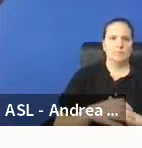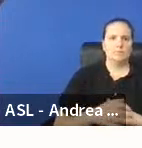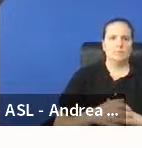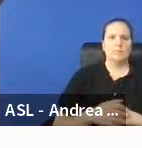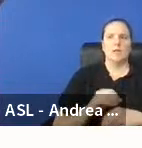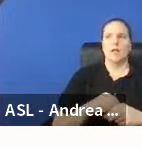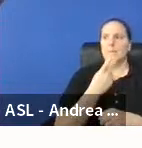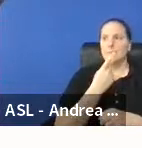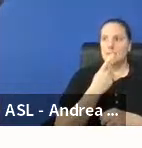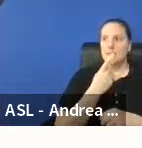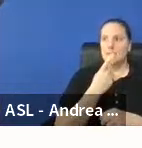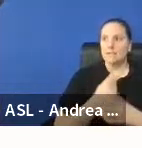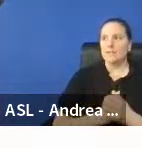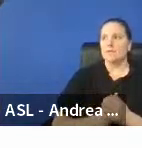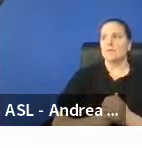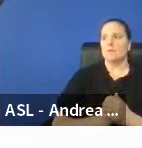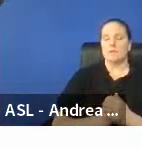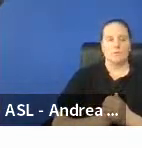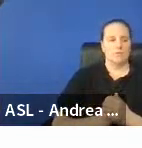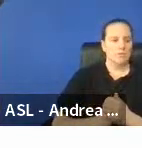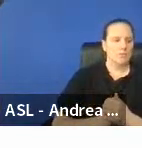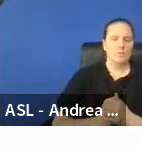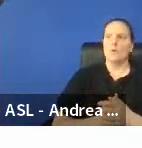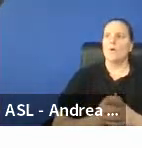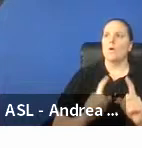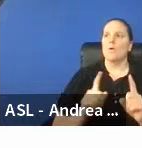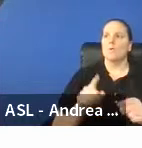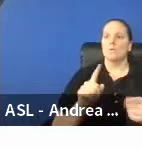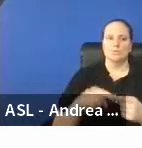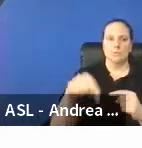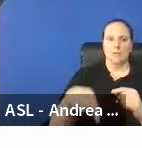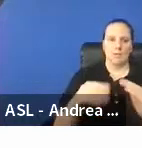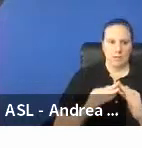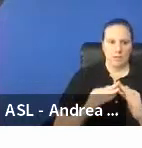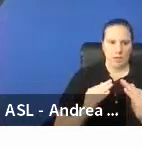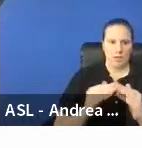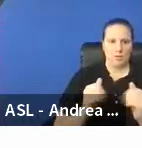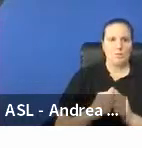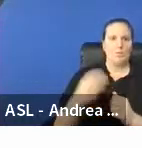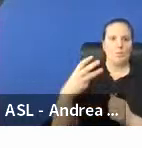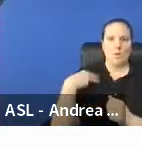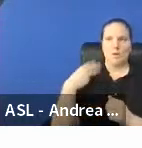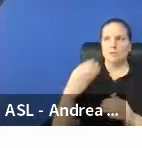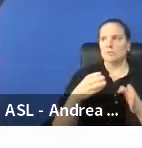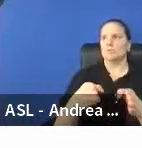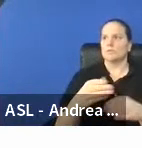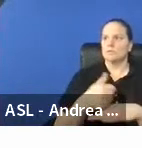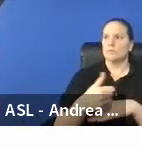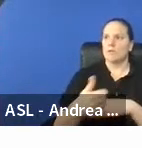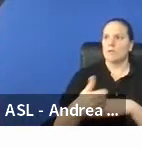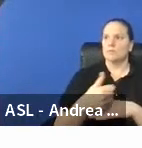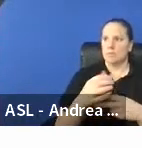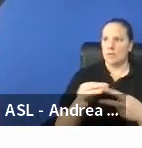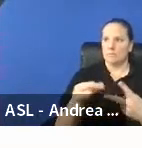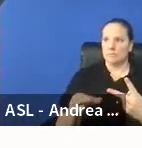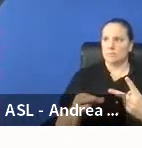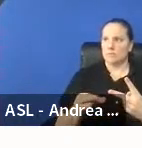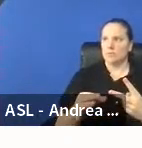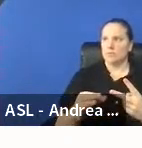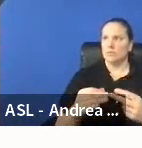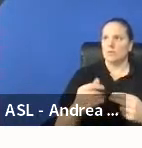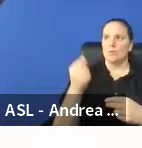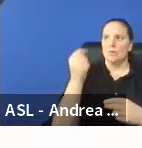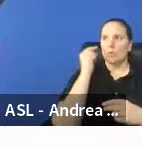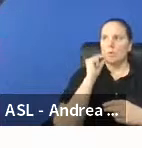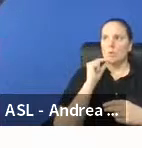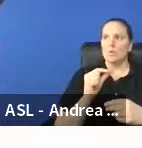pink going towards downtown with the Washington Street transit option, and in the gold color continuing